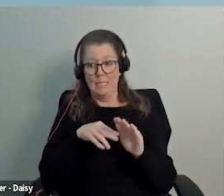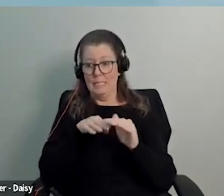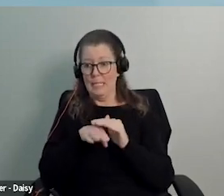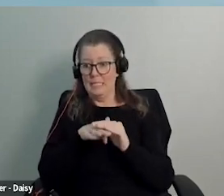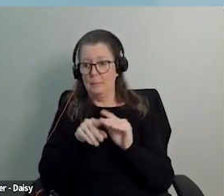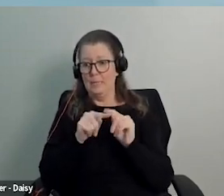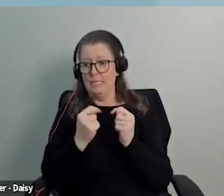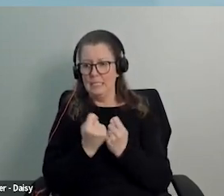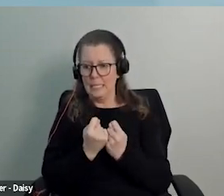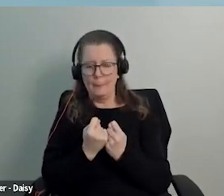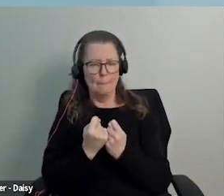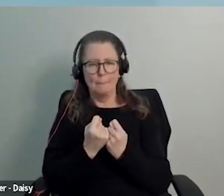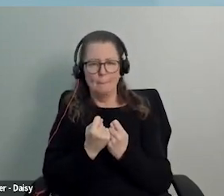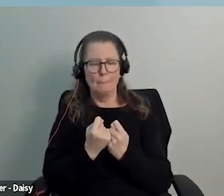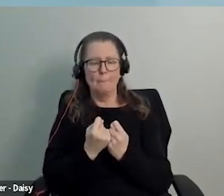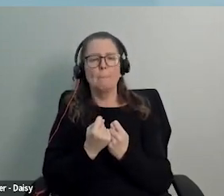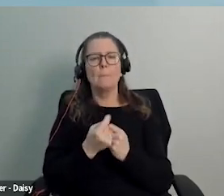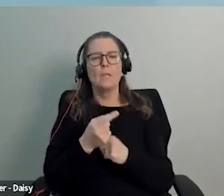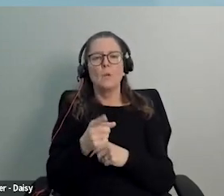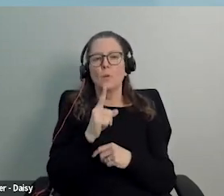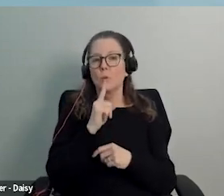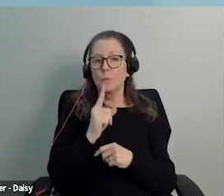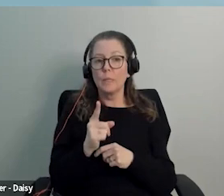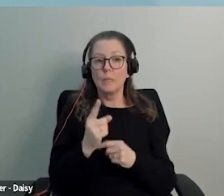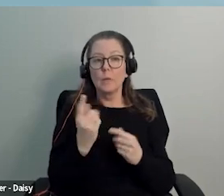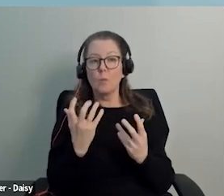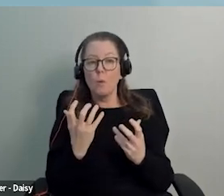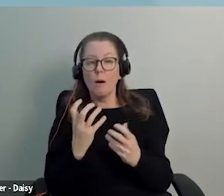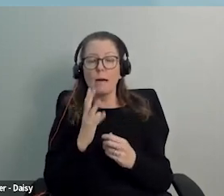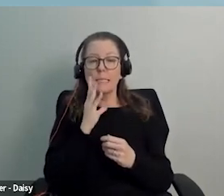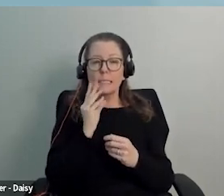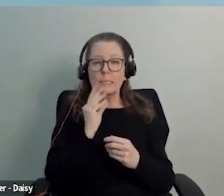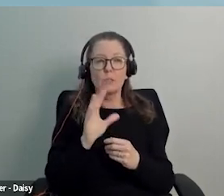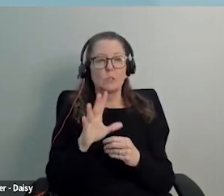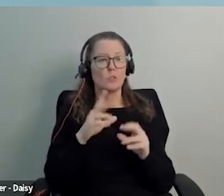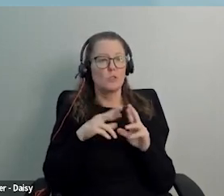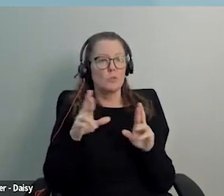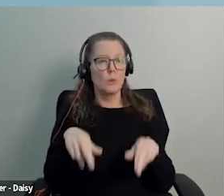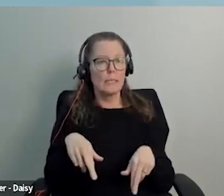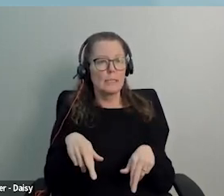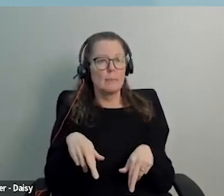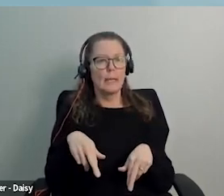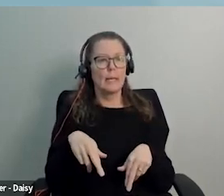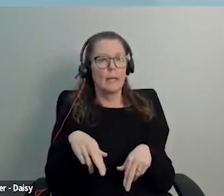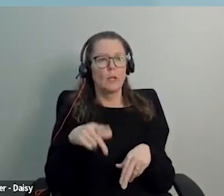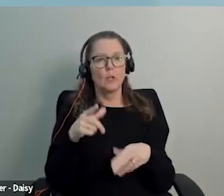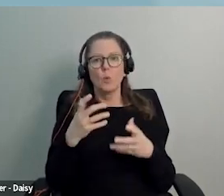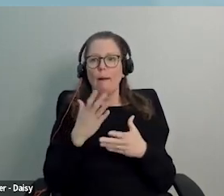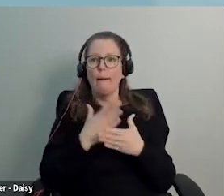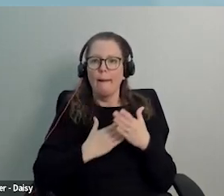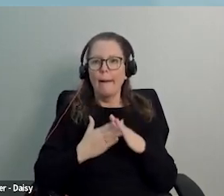team. If you're really trying to get that experience on your resume so that you actually have that